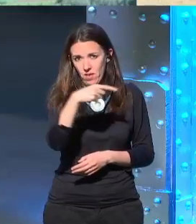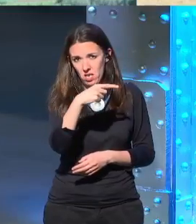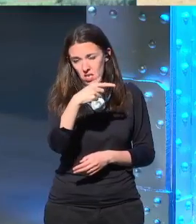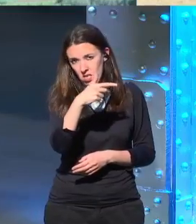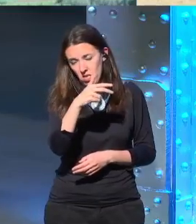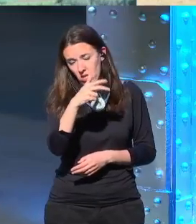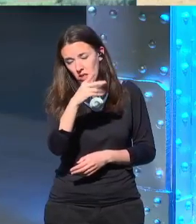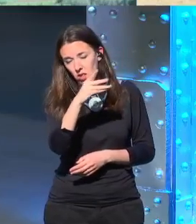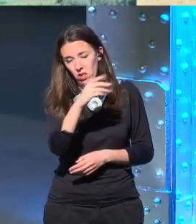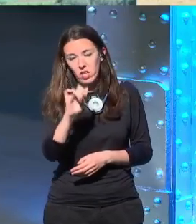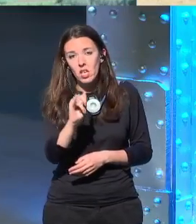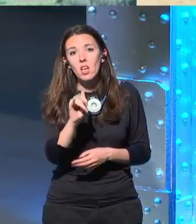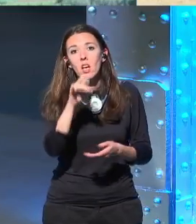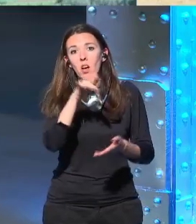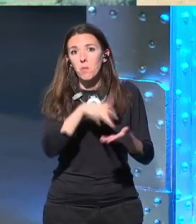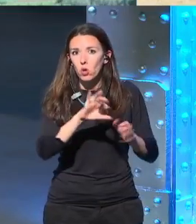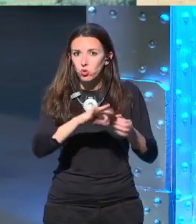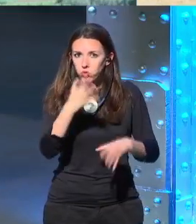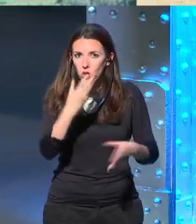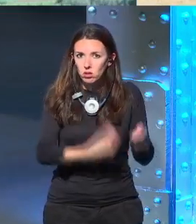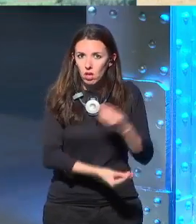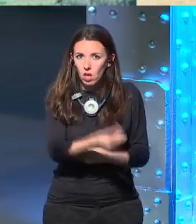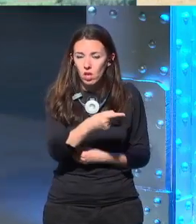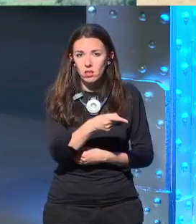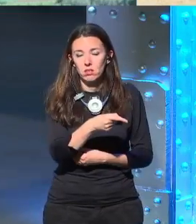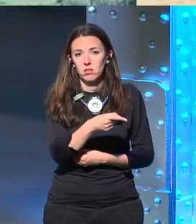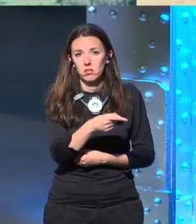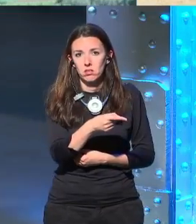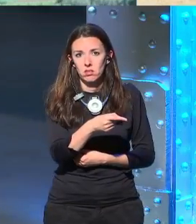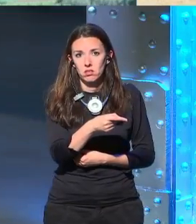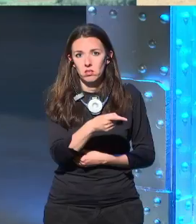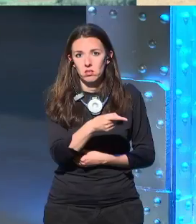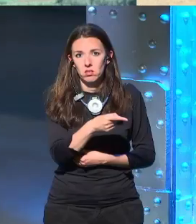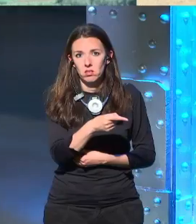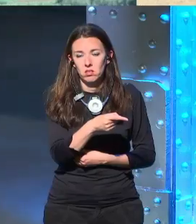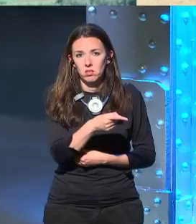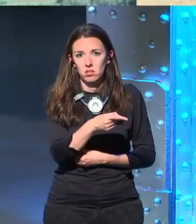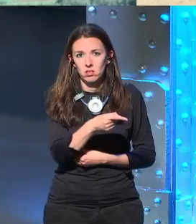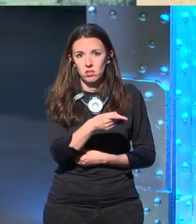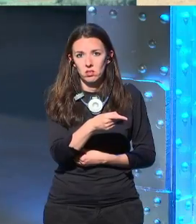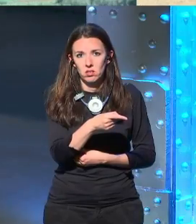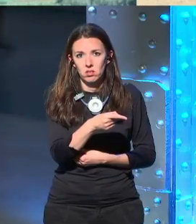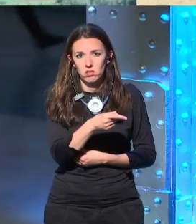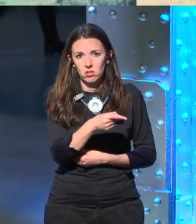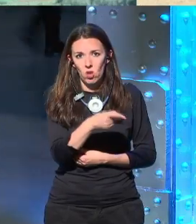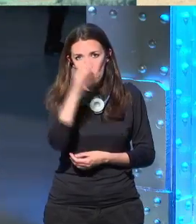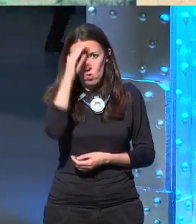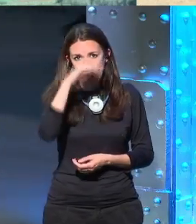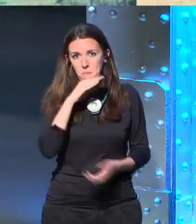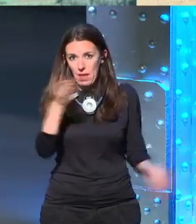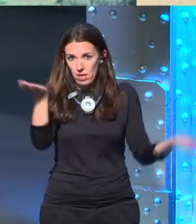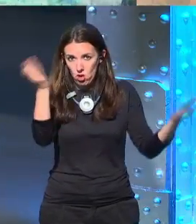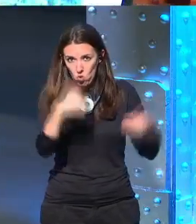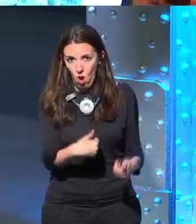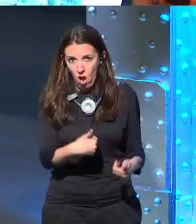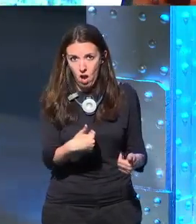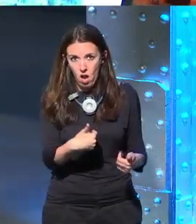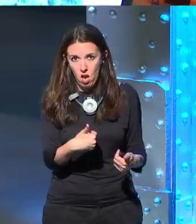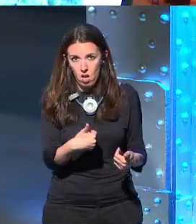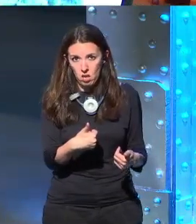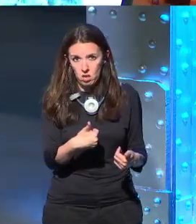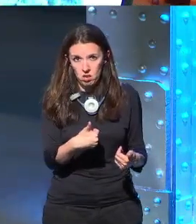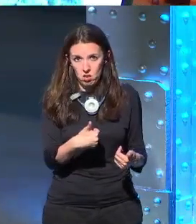wedlock, to be born illegitimate. Otherwise, he would have had to have been a notary, like his father, grandfather, and great-grandfather, and he would have been